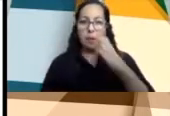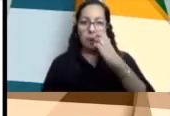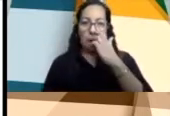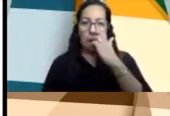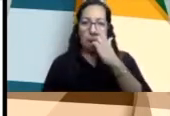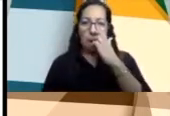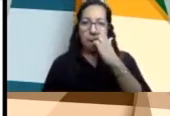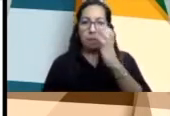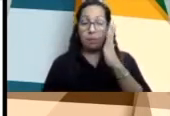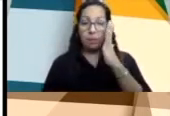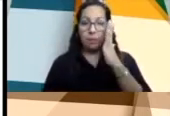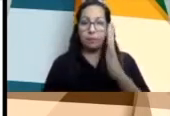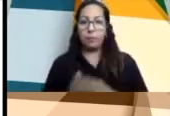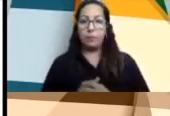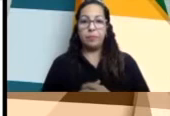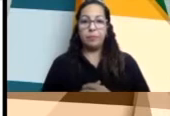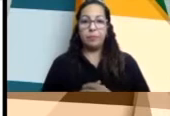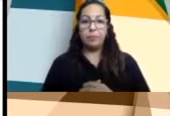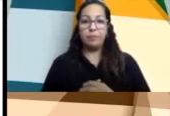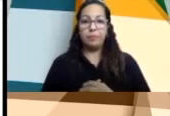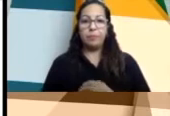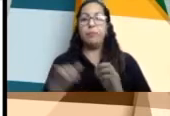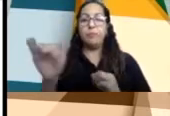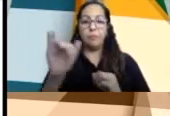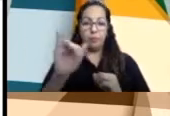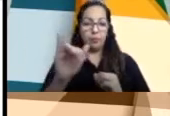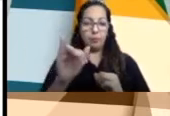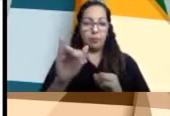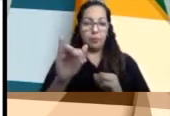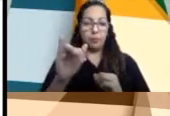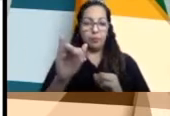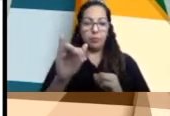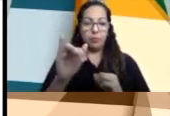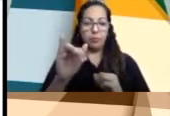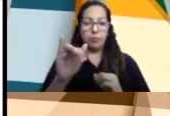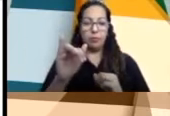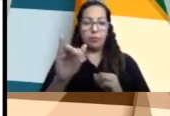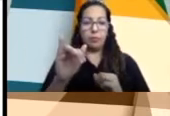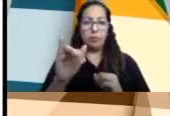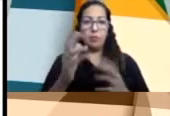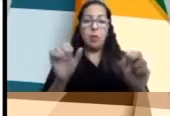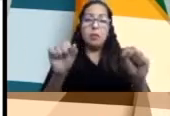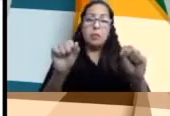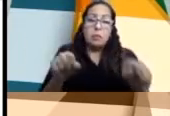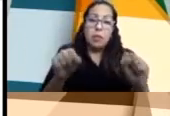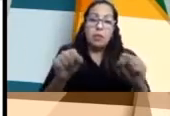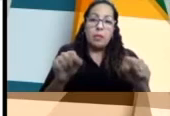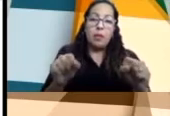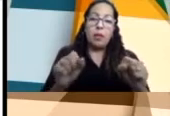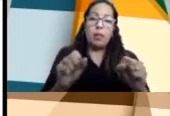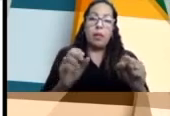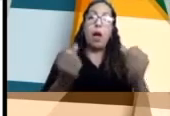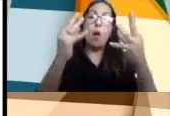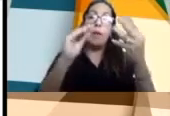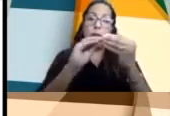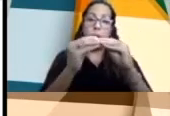Out of this analysis, we also made some assumptions of possible number of projects of level